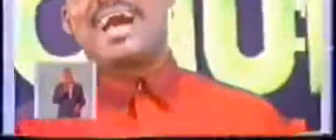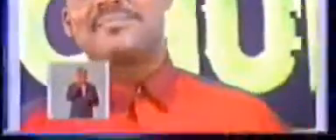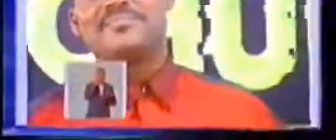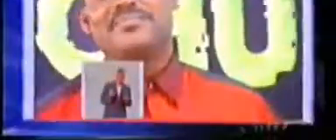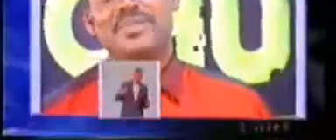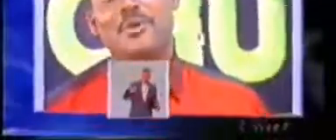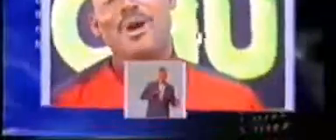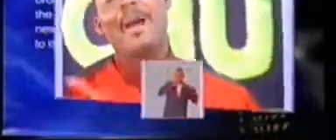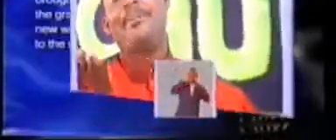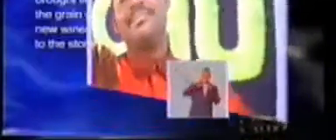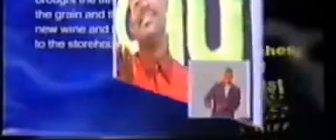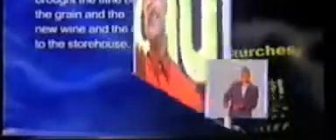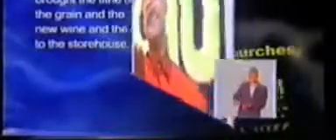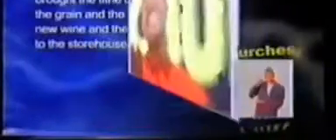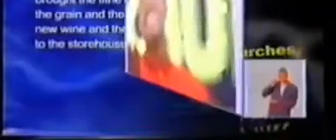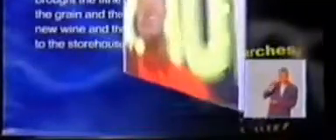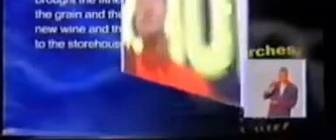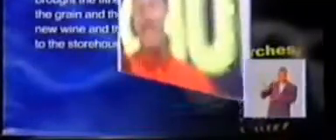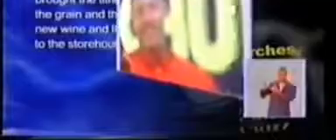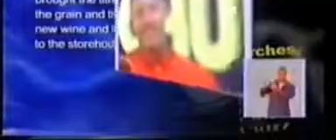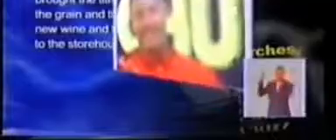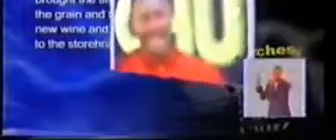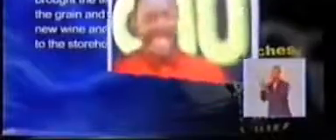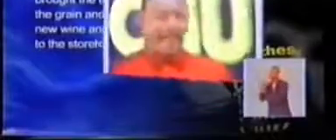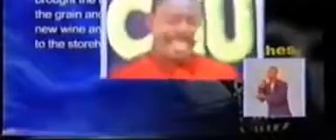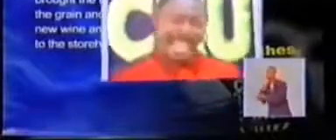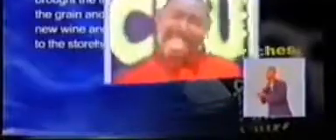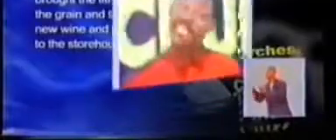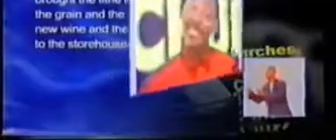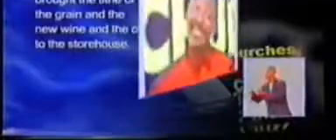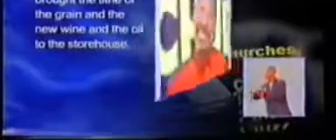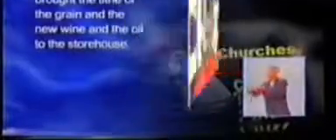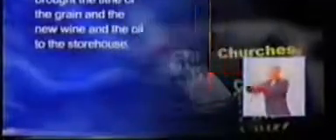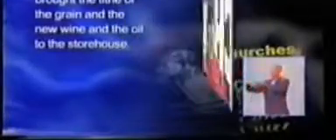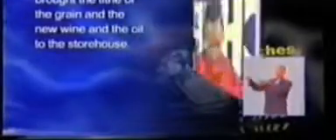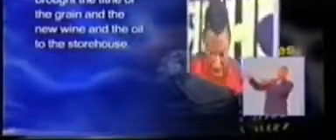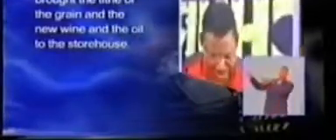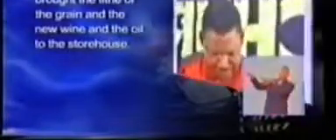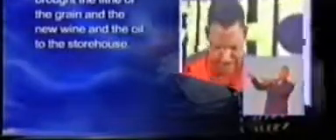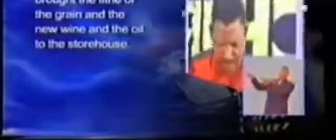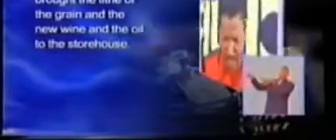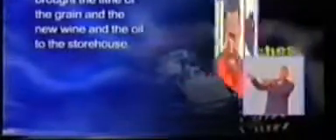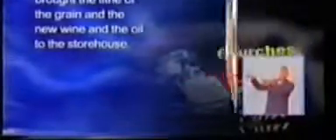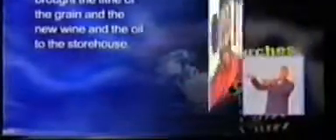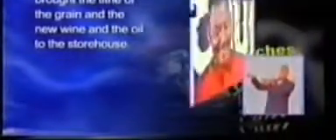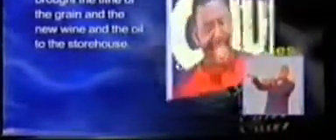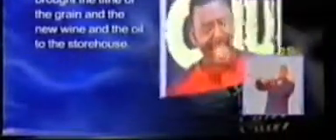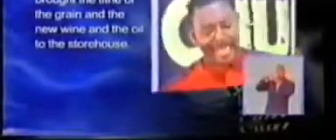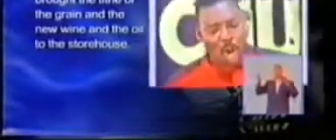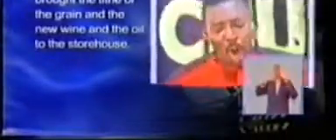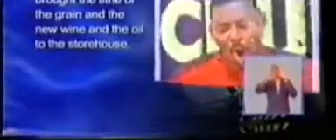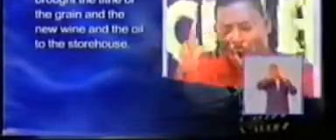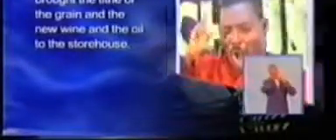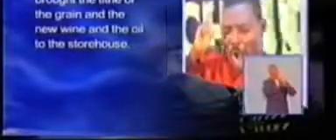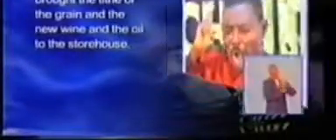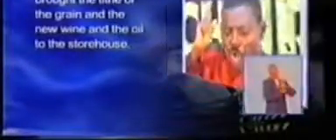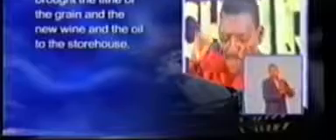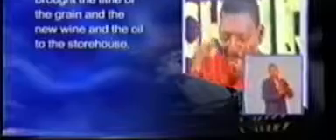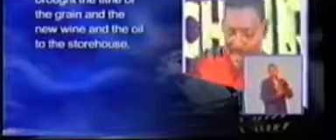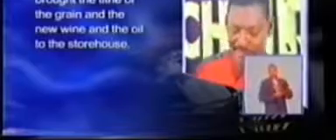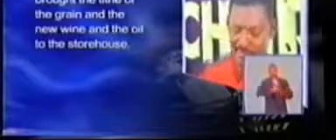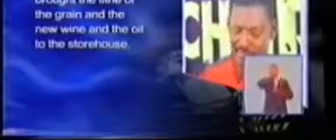paisa. What happened? Verse number 12, Nehemiah chapter 13. Or say, then